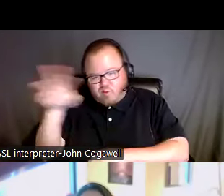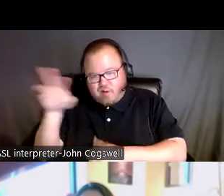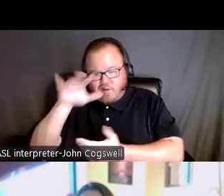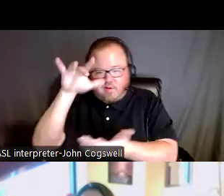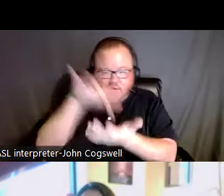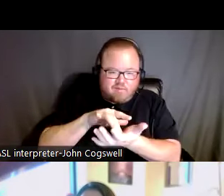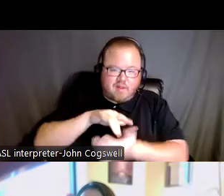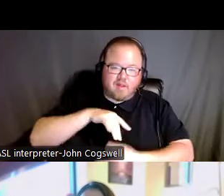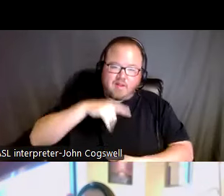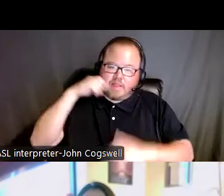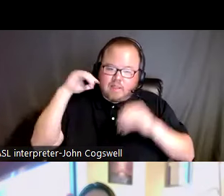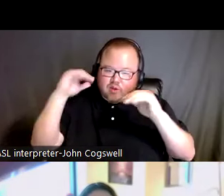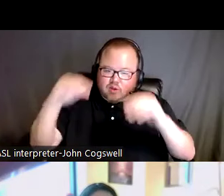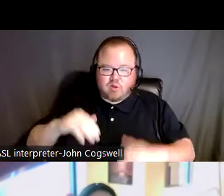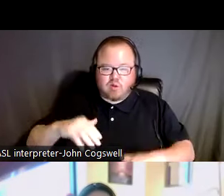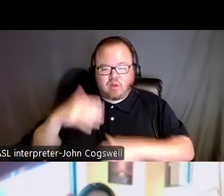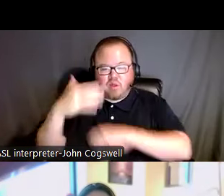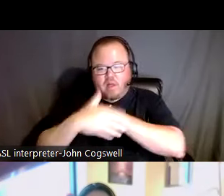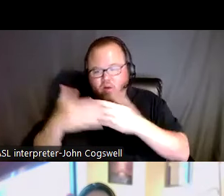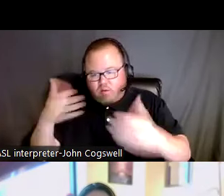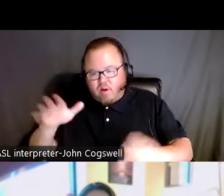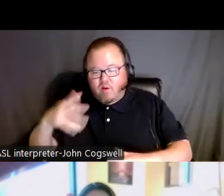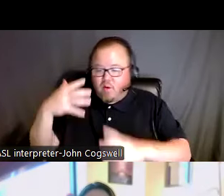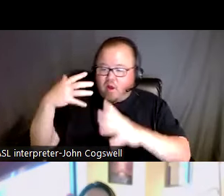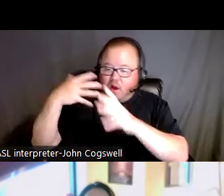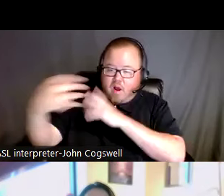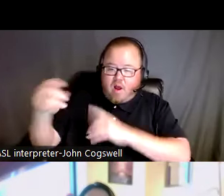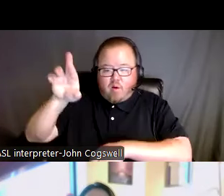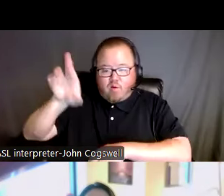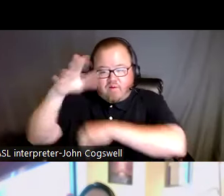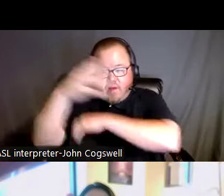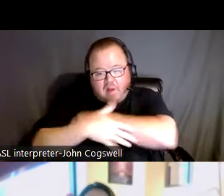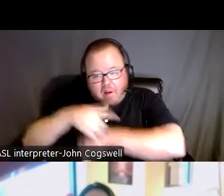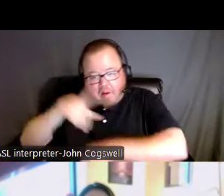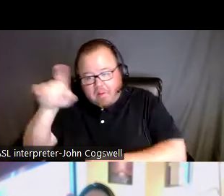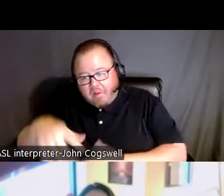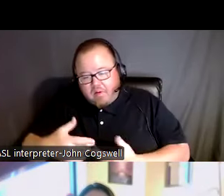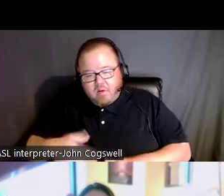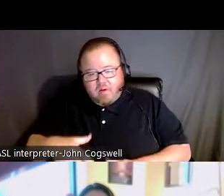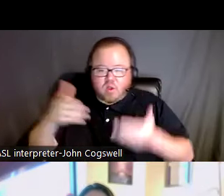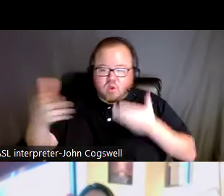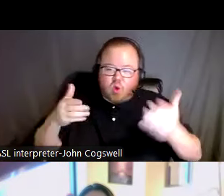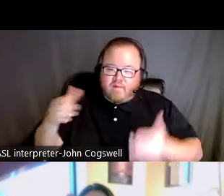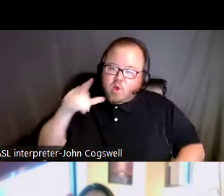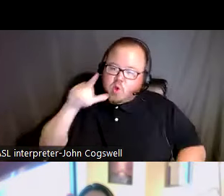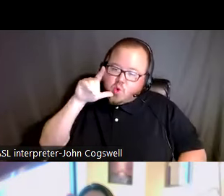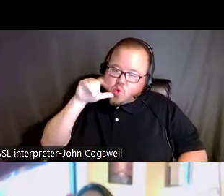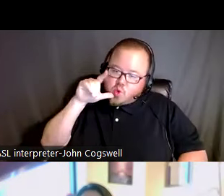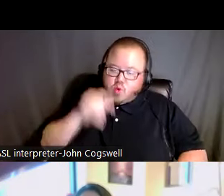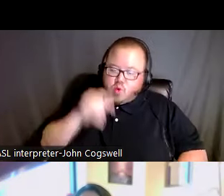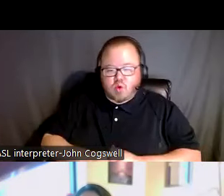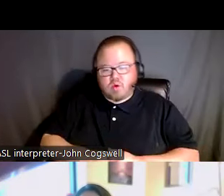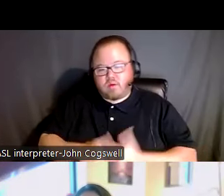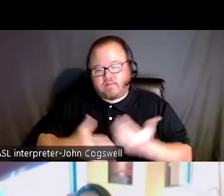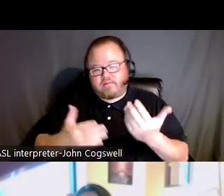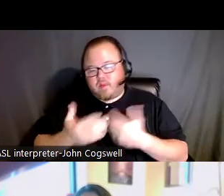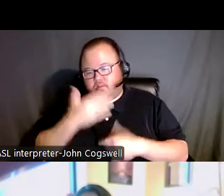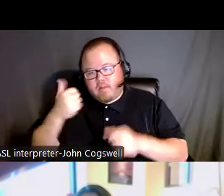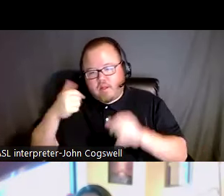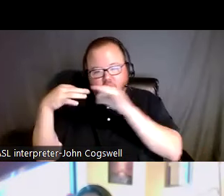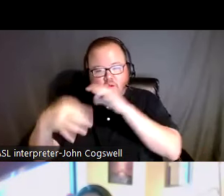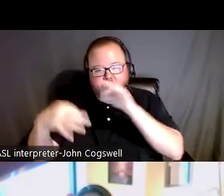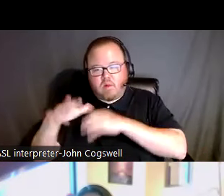Mid-County, Desert? Is it countywide? Are you outside of Riverside County? Who do you serve? What best describes your